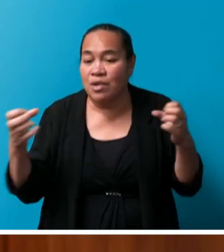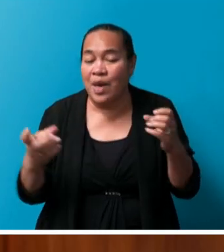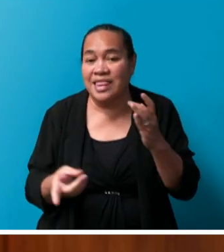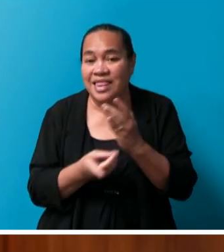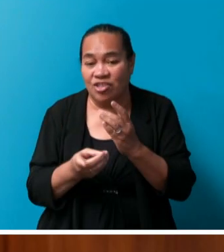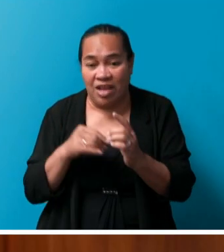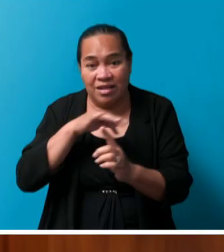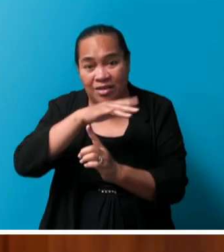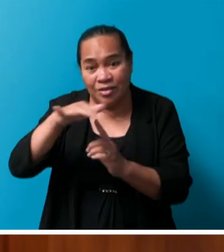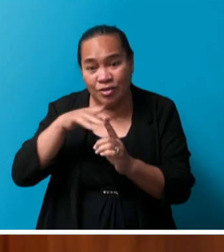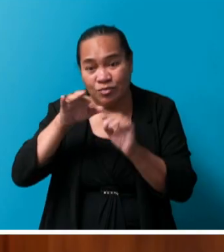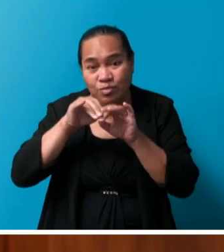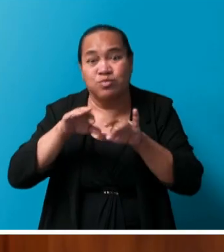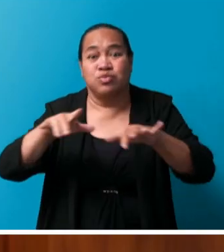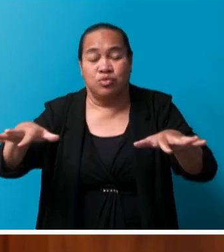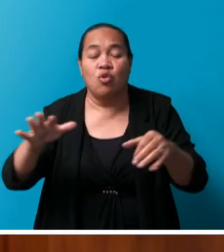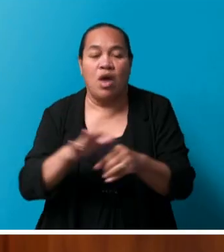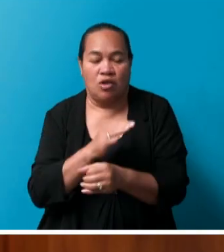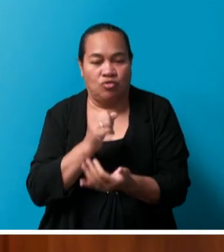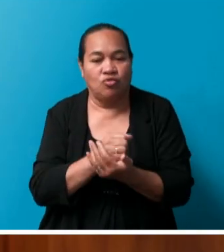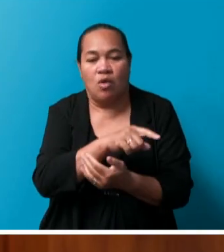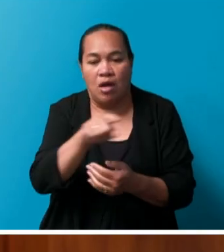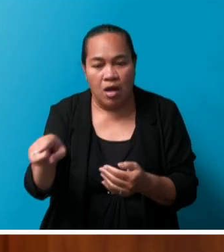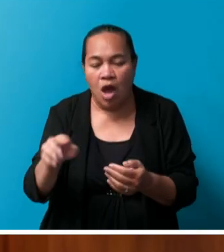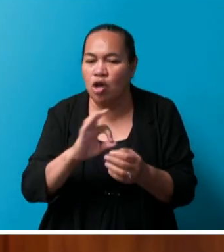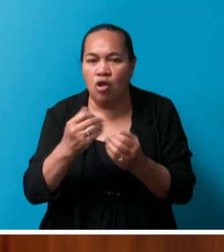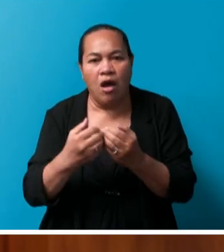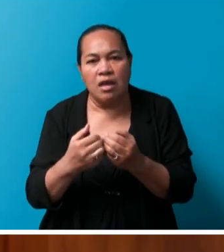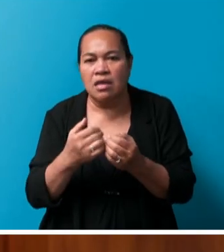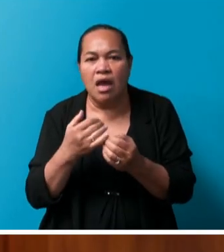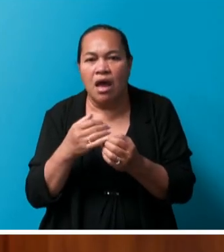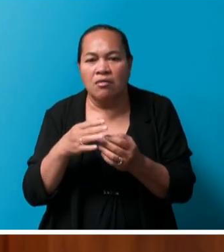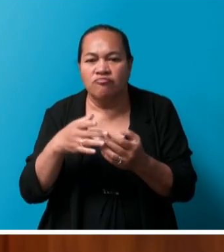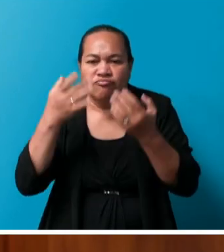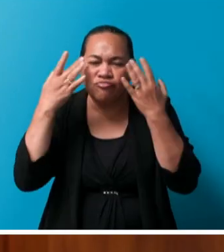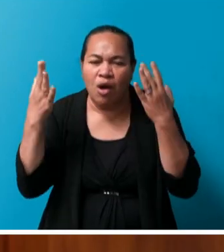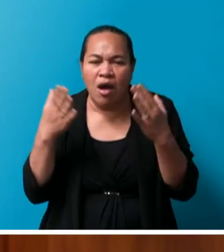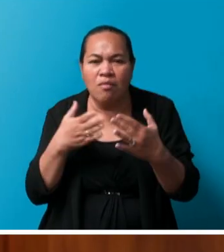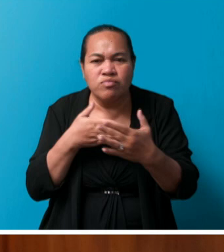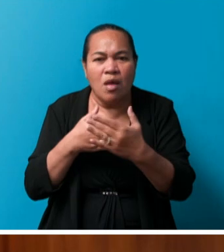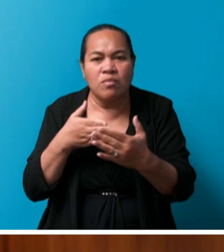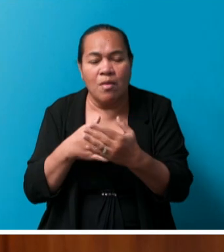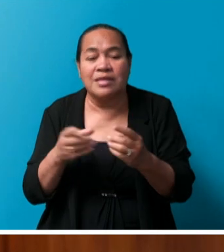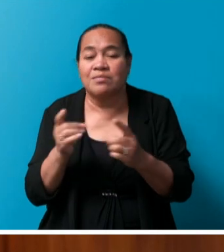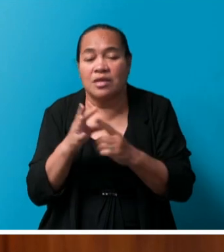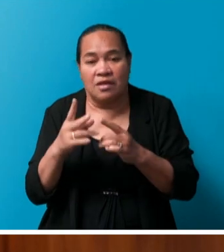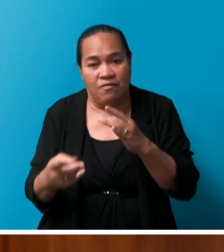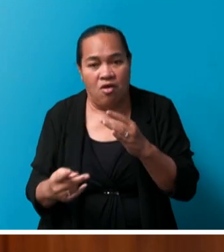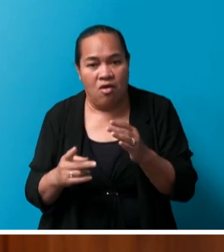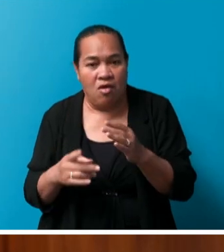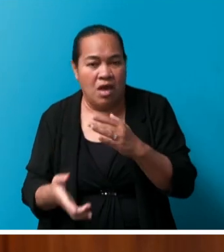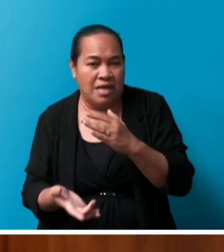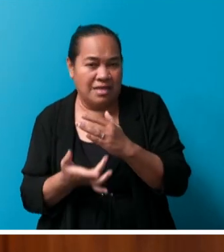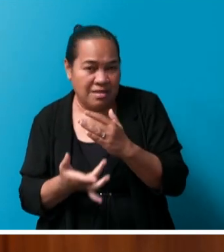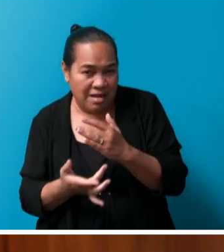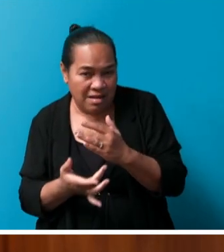connectivity ensure that rural communities are not left behind in our increasingly digital economy.